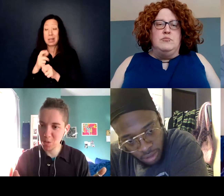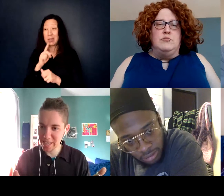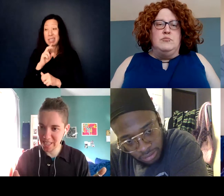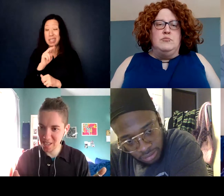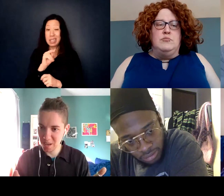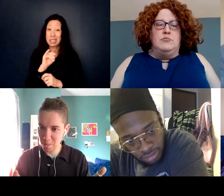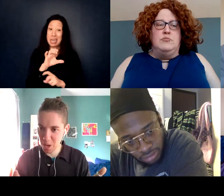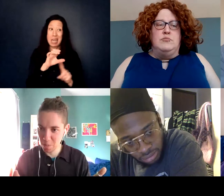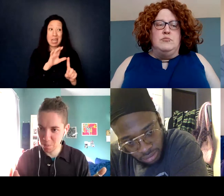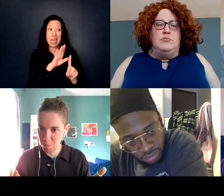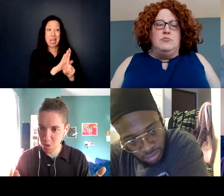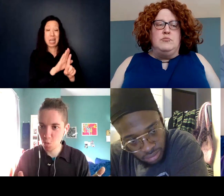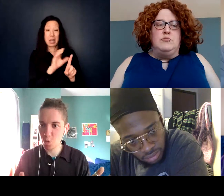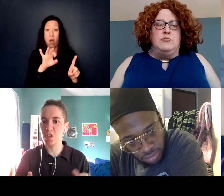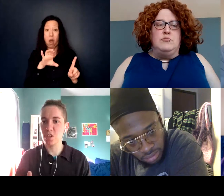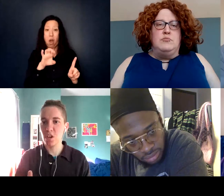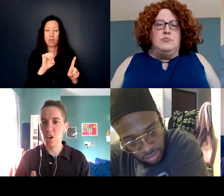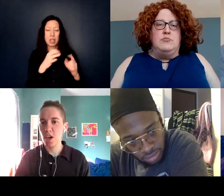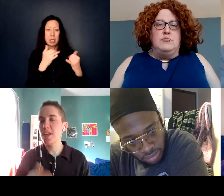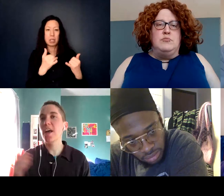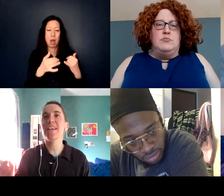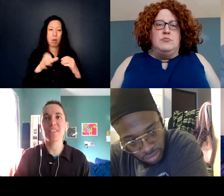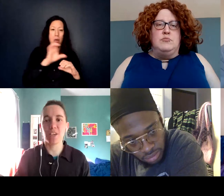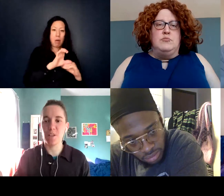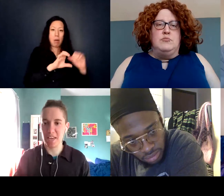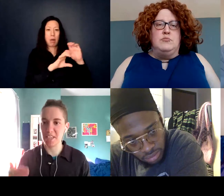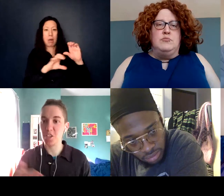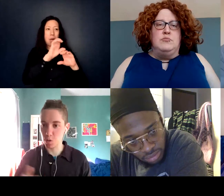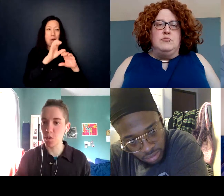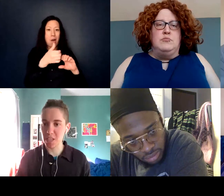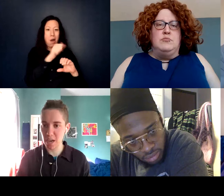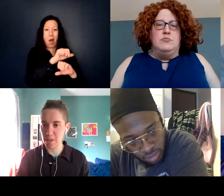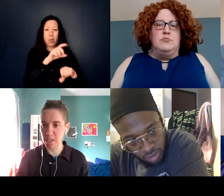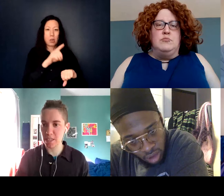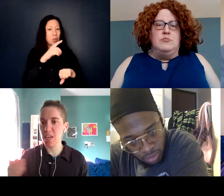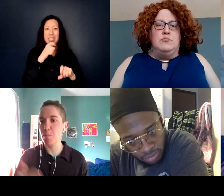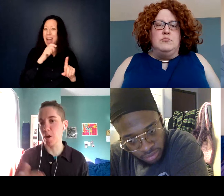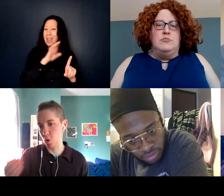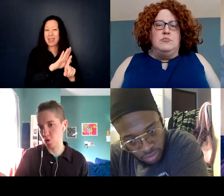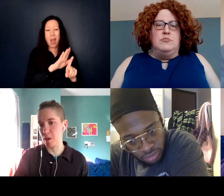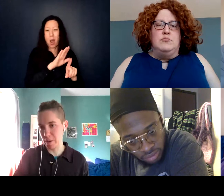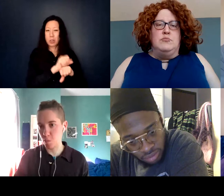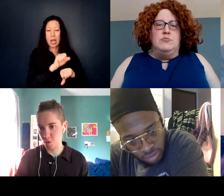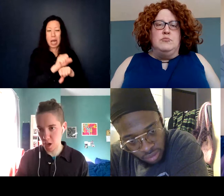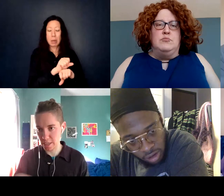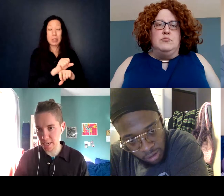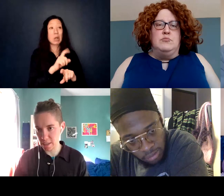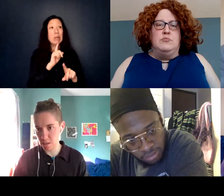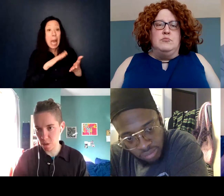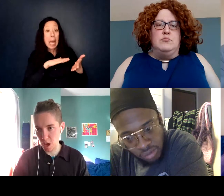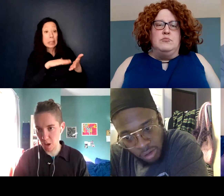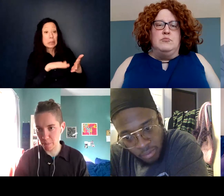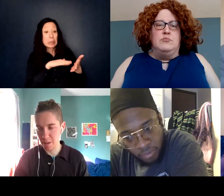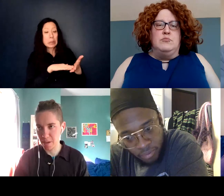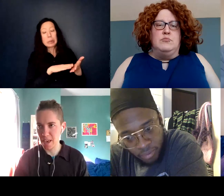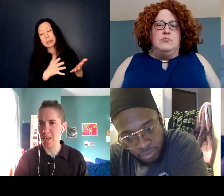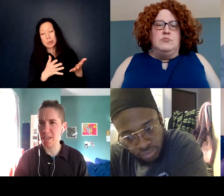their jobs recently, which is not necessarily an excuse for the time this has taken, but also maybe helpful